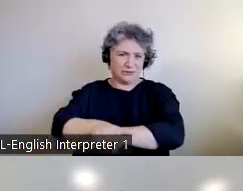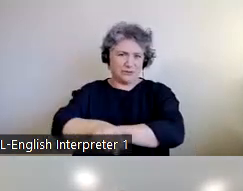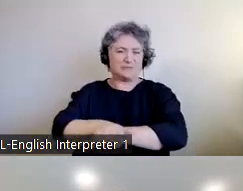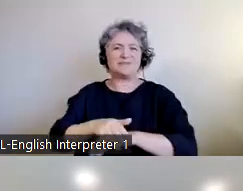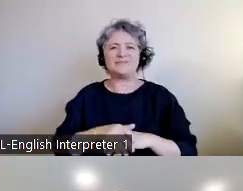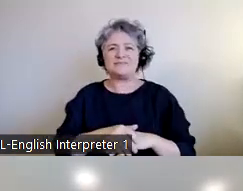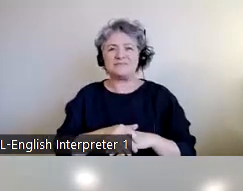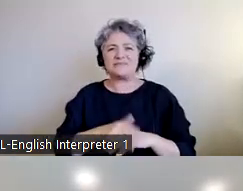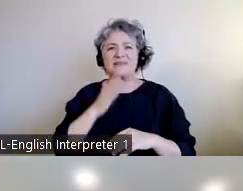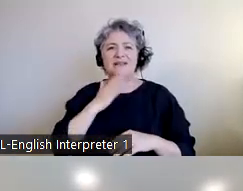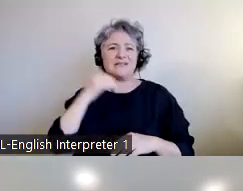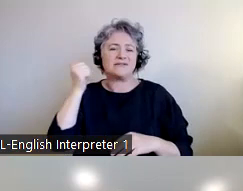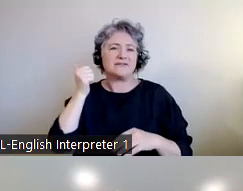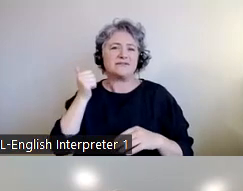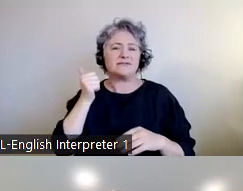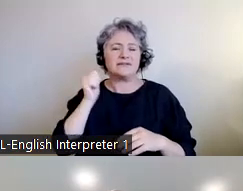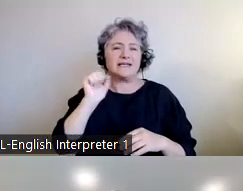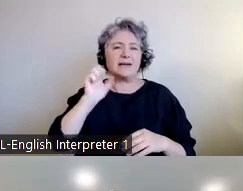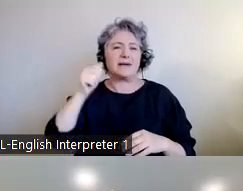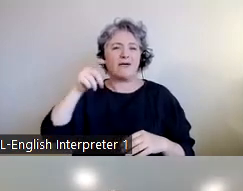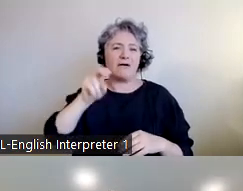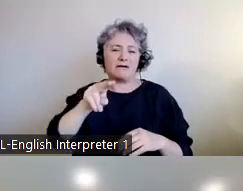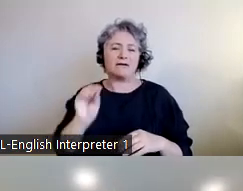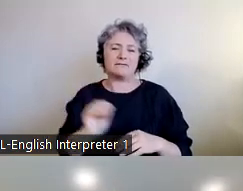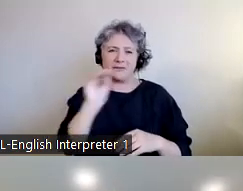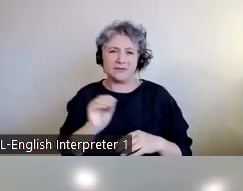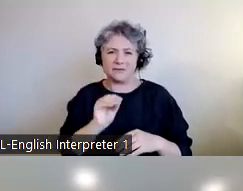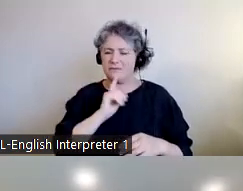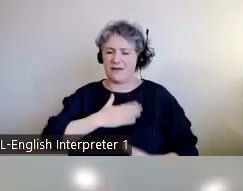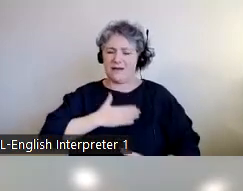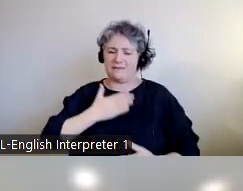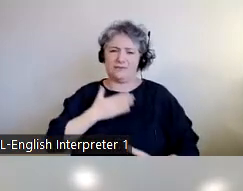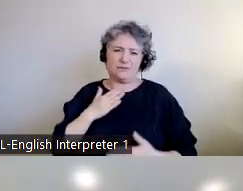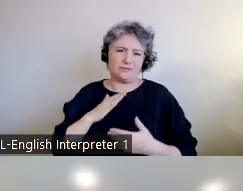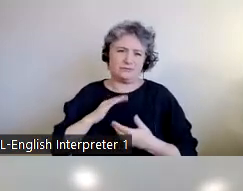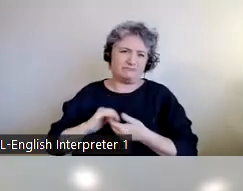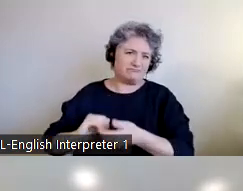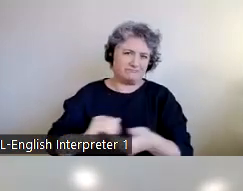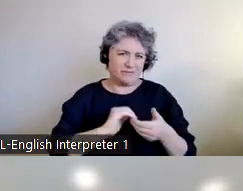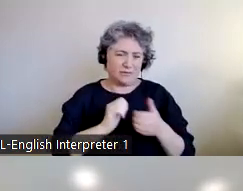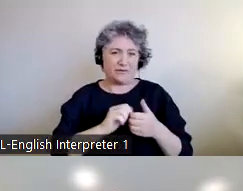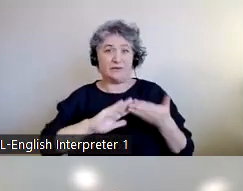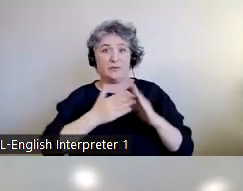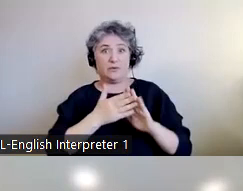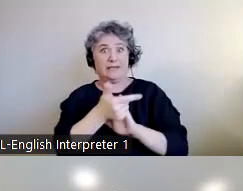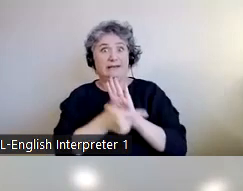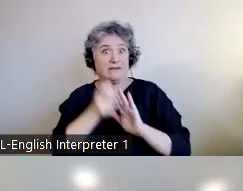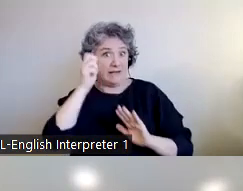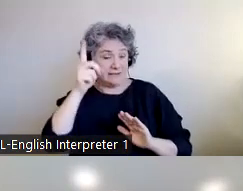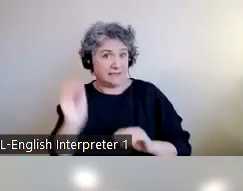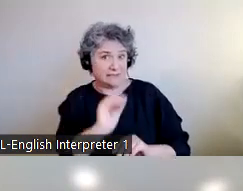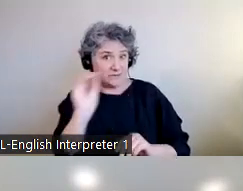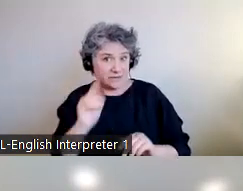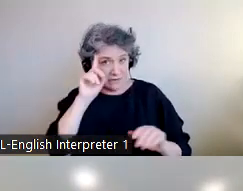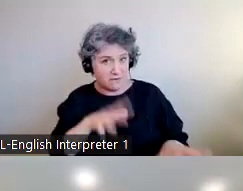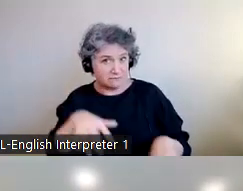Prevention Ontario is so pleased to be collaborating with the Community Legal Education Ontario to host this webinar